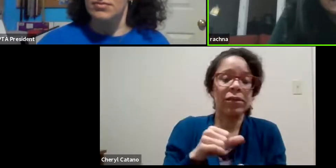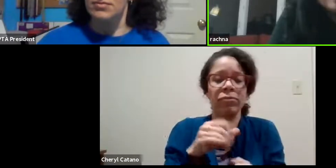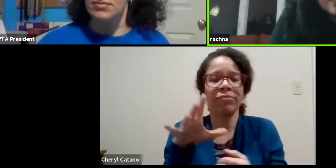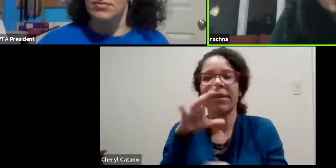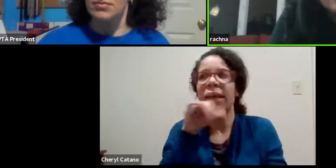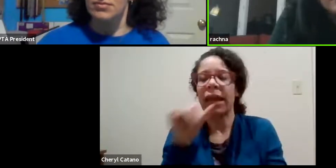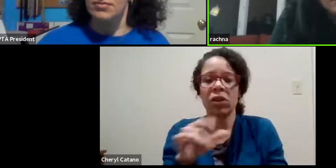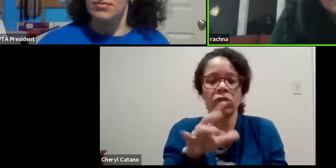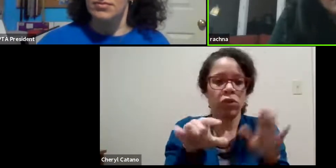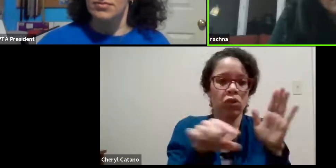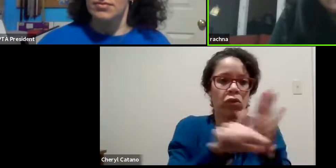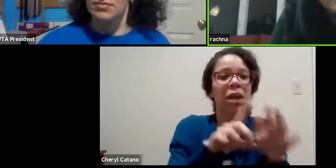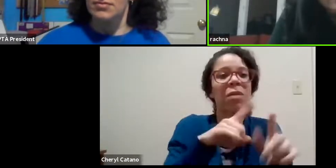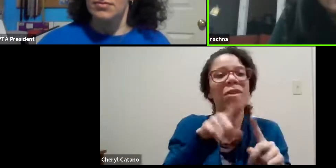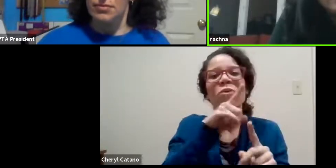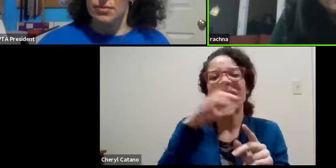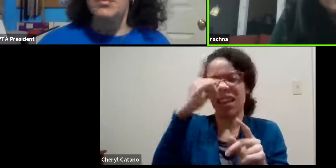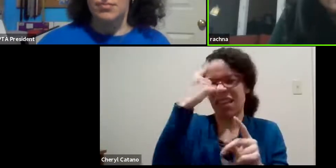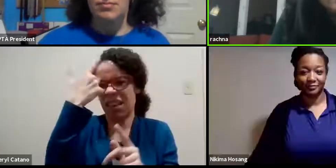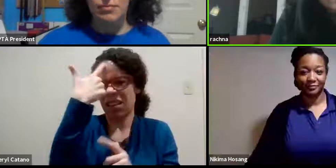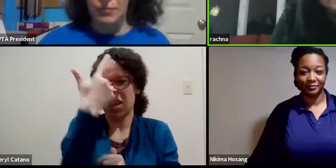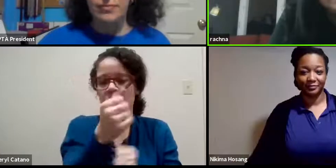But I think it depends on the evaluator.